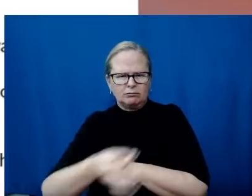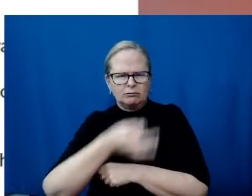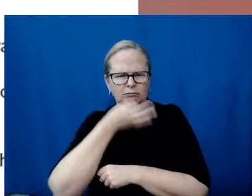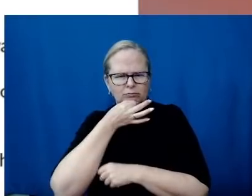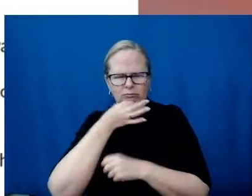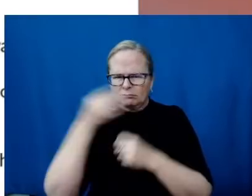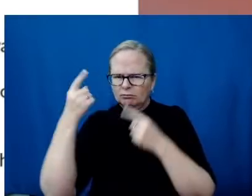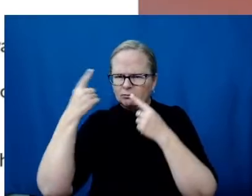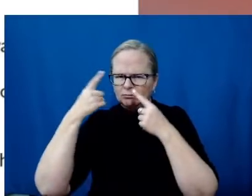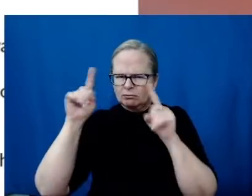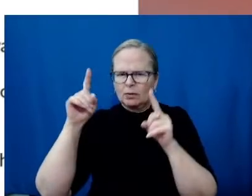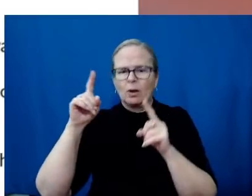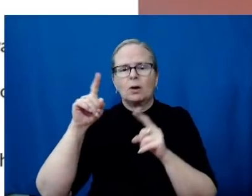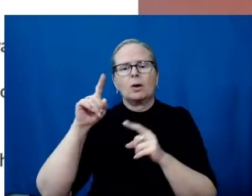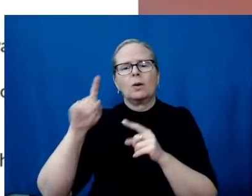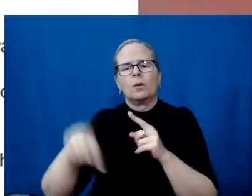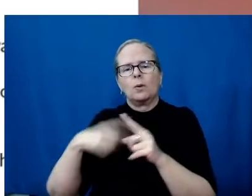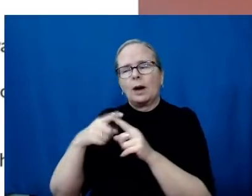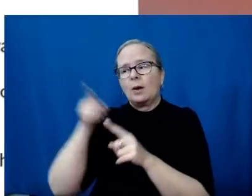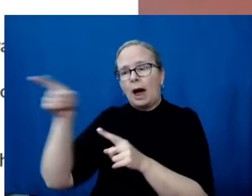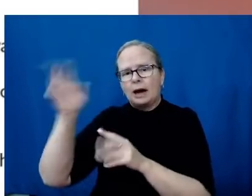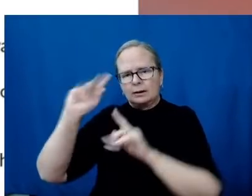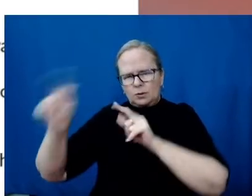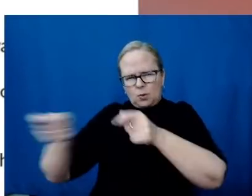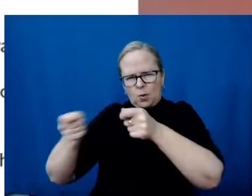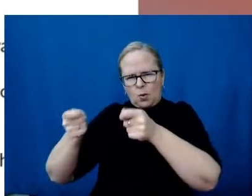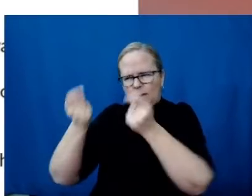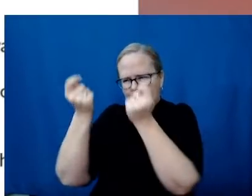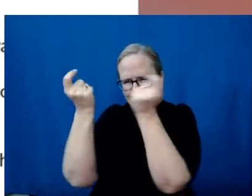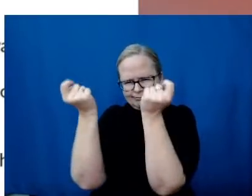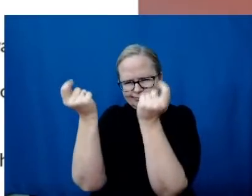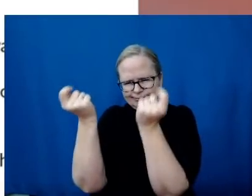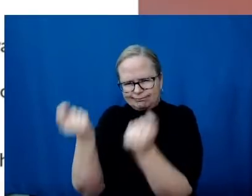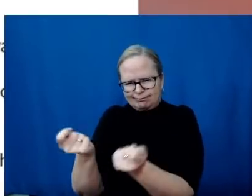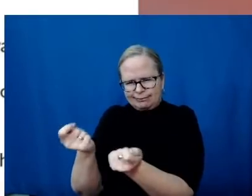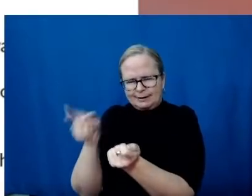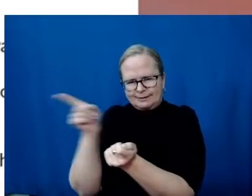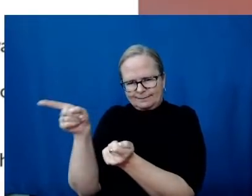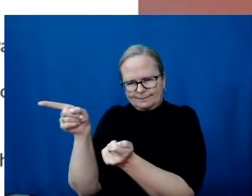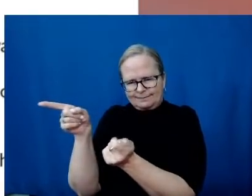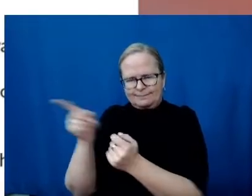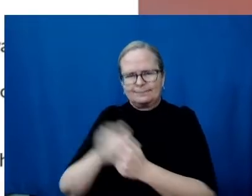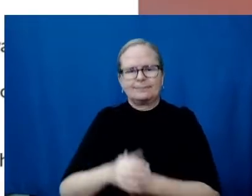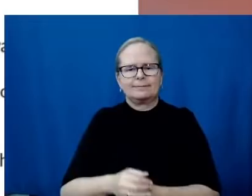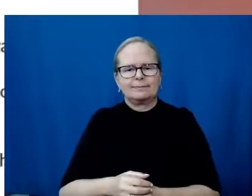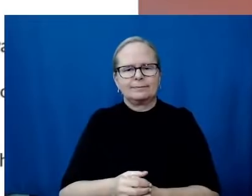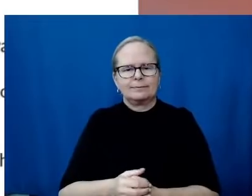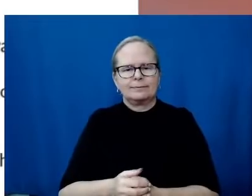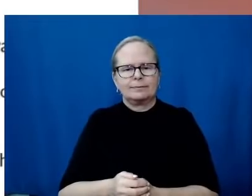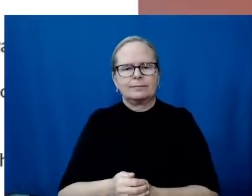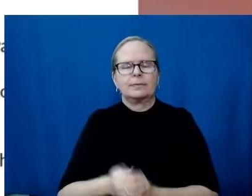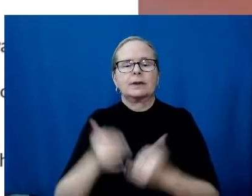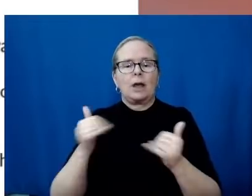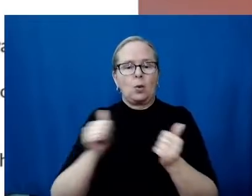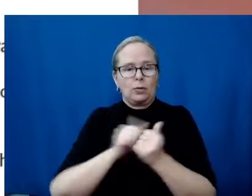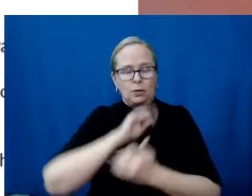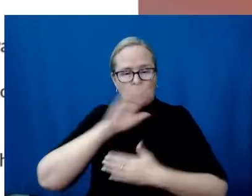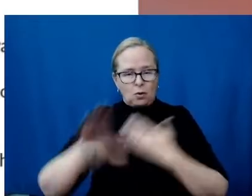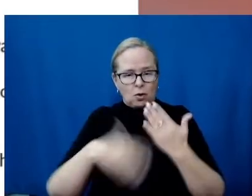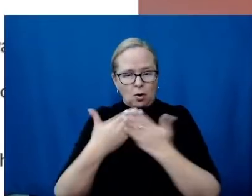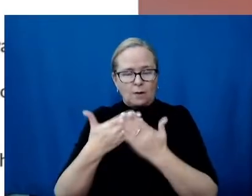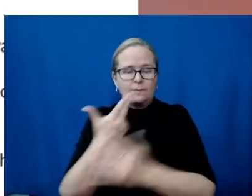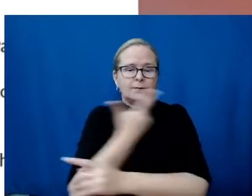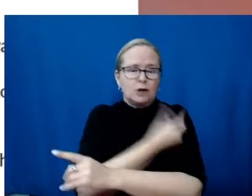elimination strategy when they were using it. So first of all, with bundle of public health measures, and now also with vaccines and